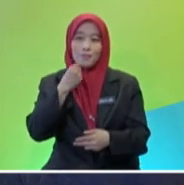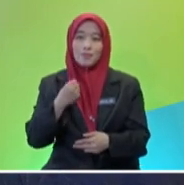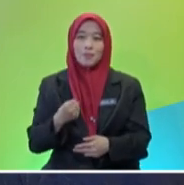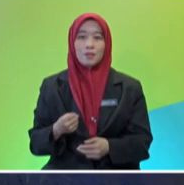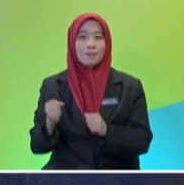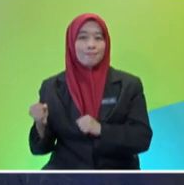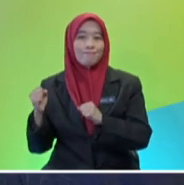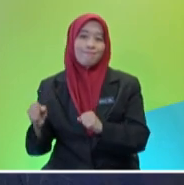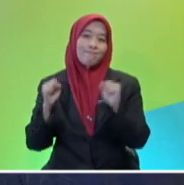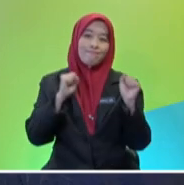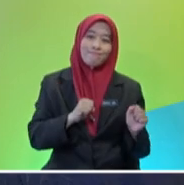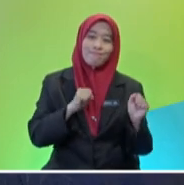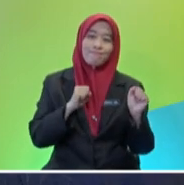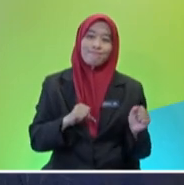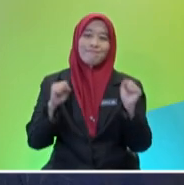go.